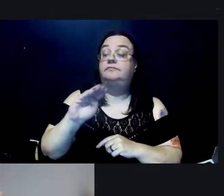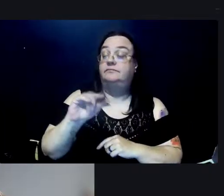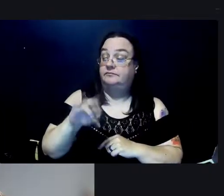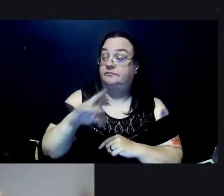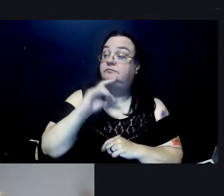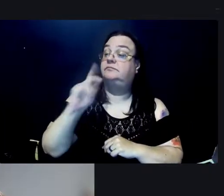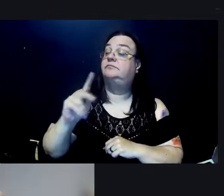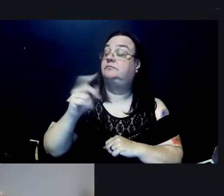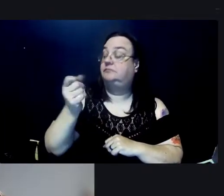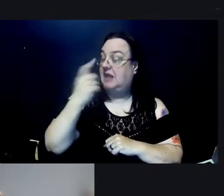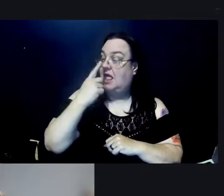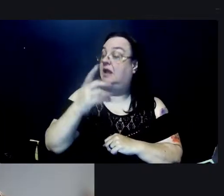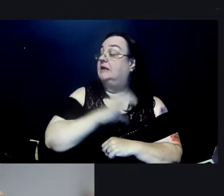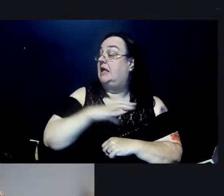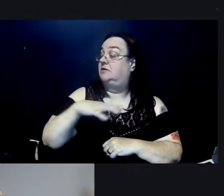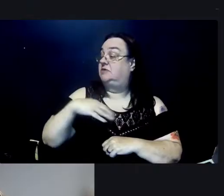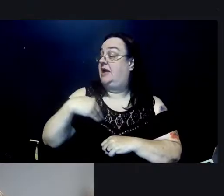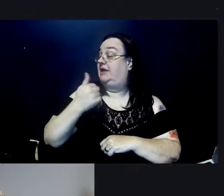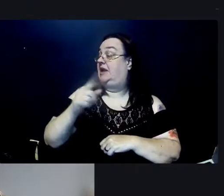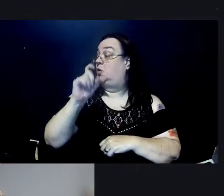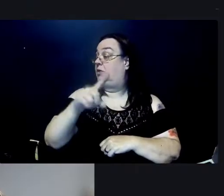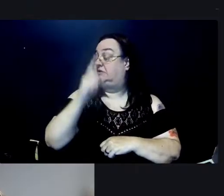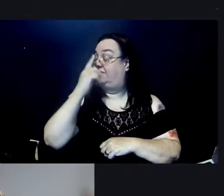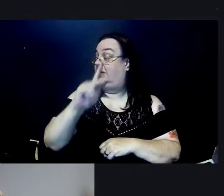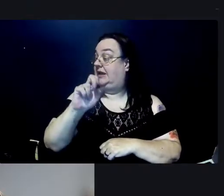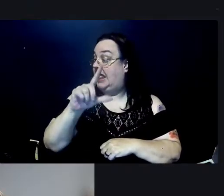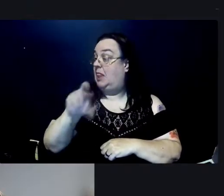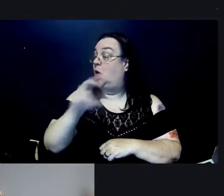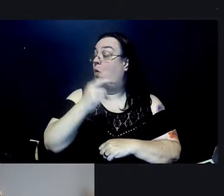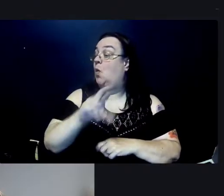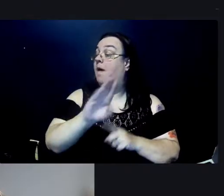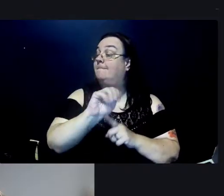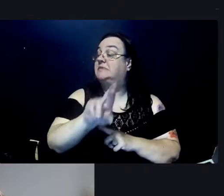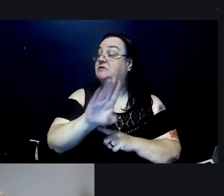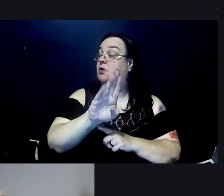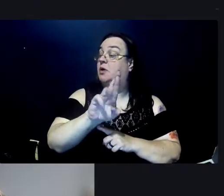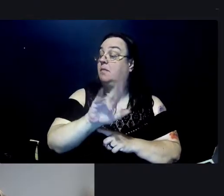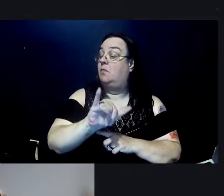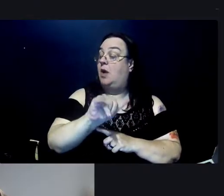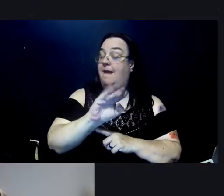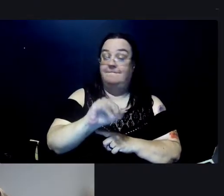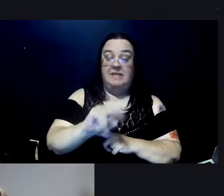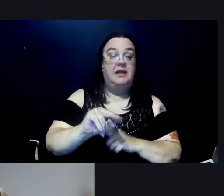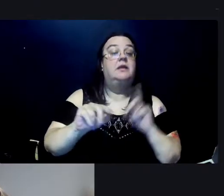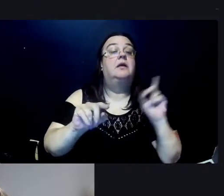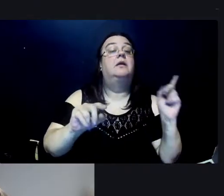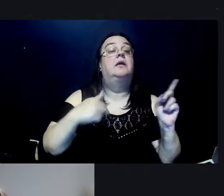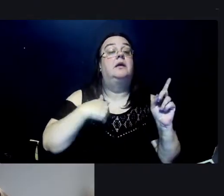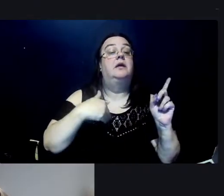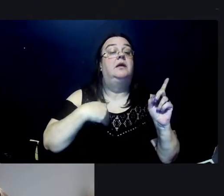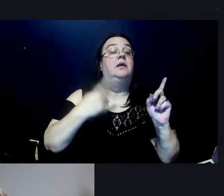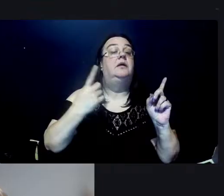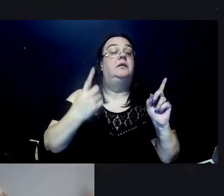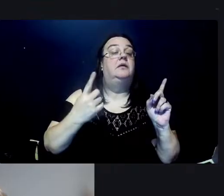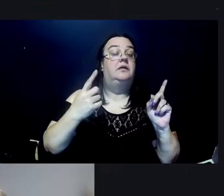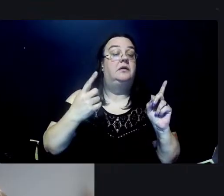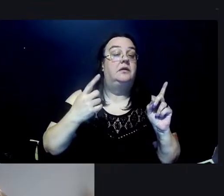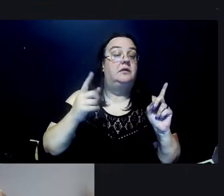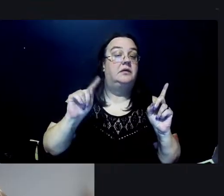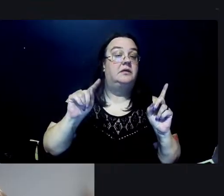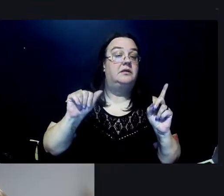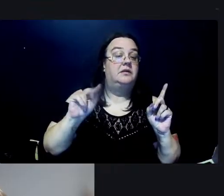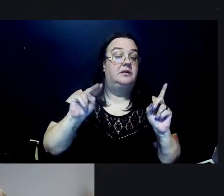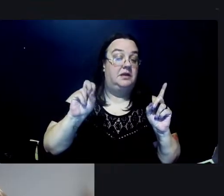any questions for Keller or Mr. Brayman? I have one. Yes. This